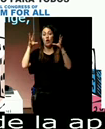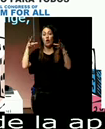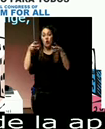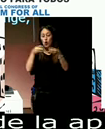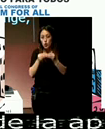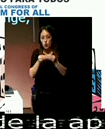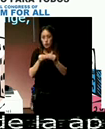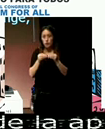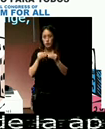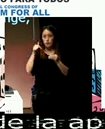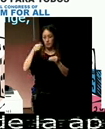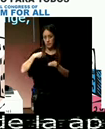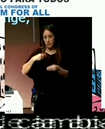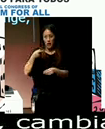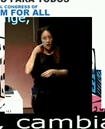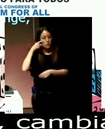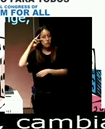Conclusion,